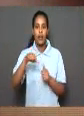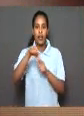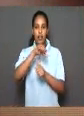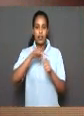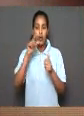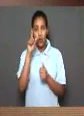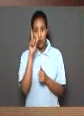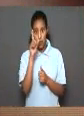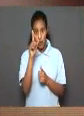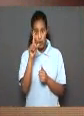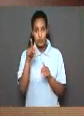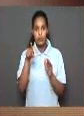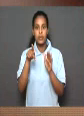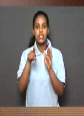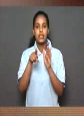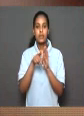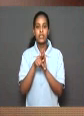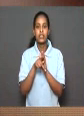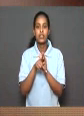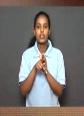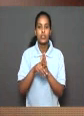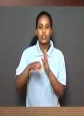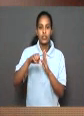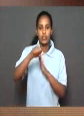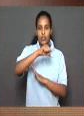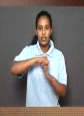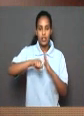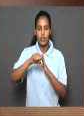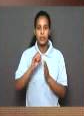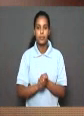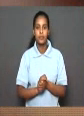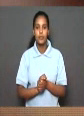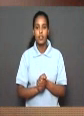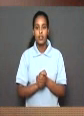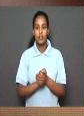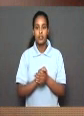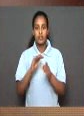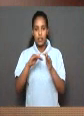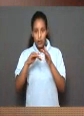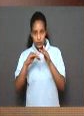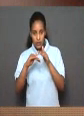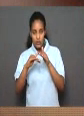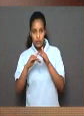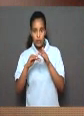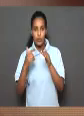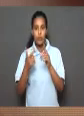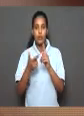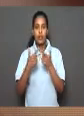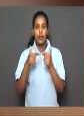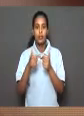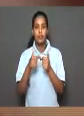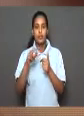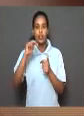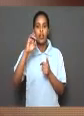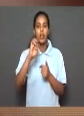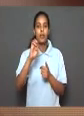Helium atoms have one principal shell. As we move down that group, we come